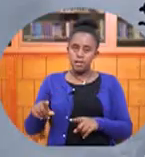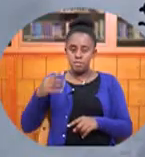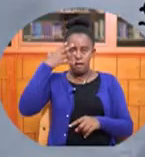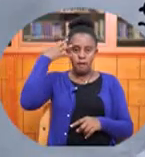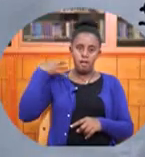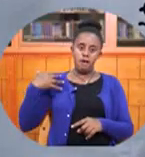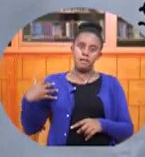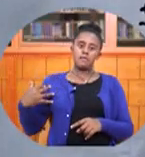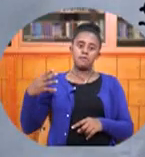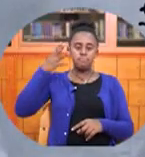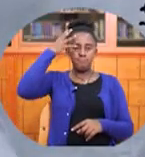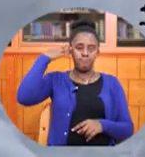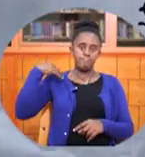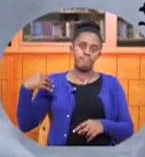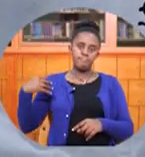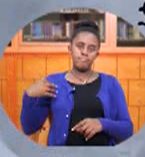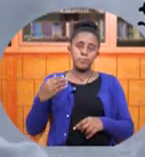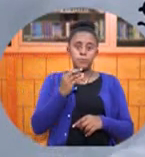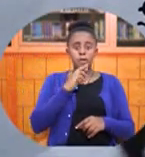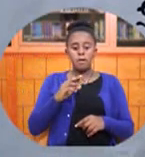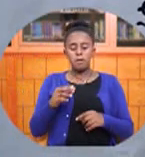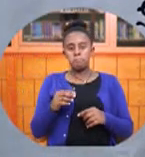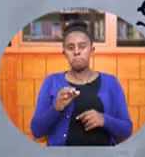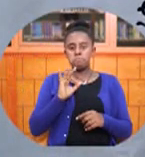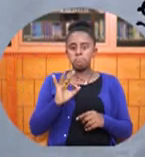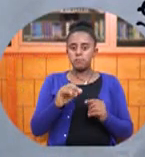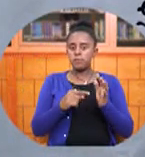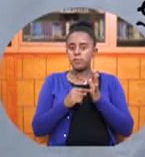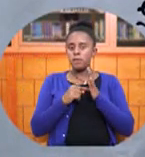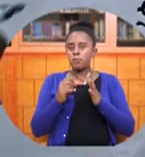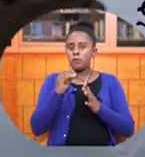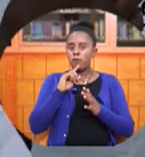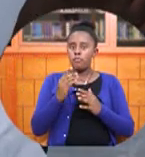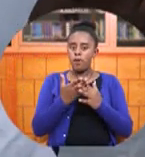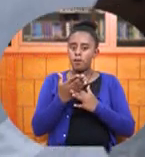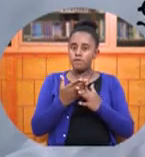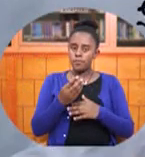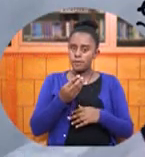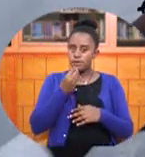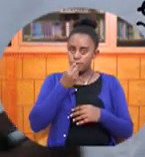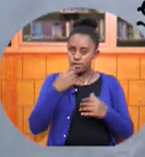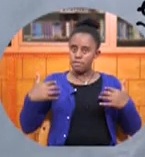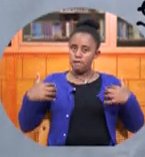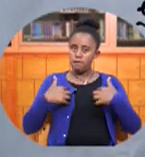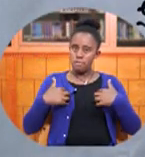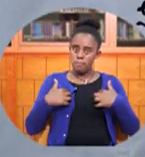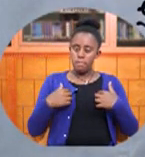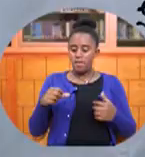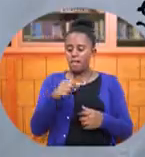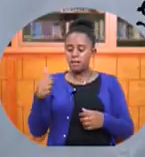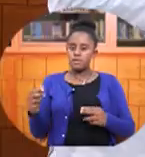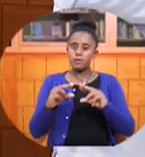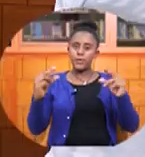and the lion. They are best example of carnivorous animal. The